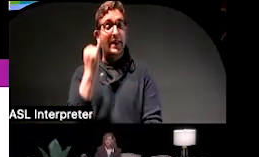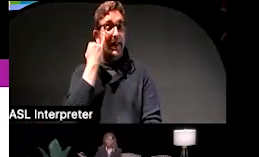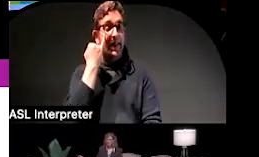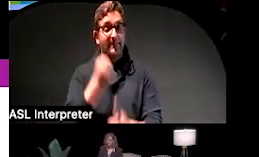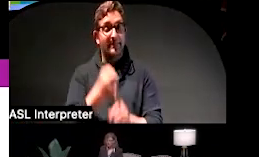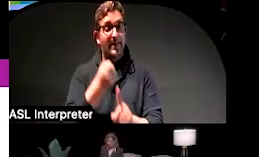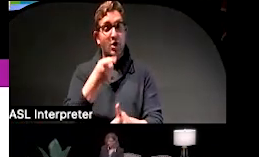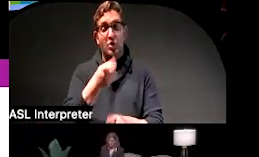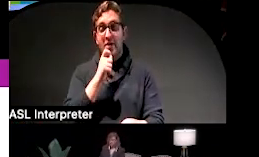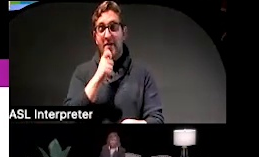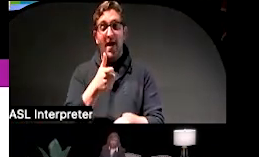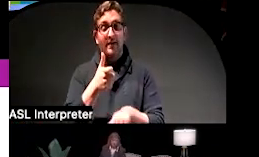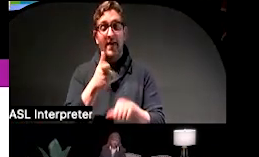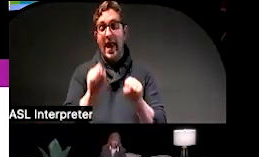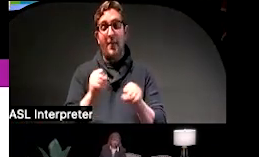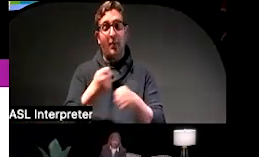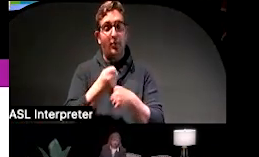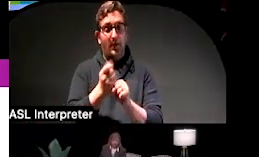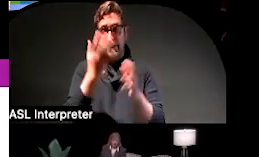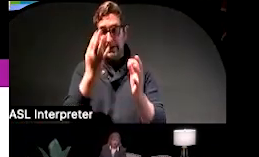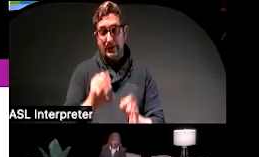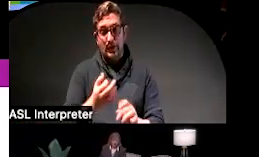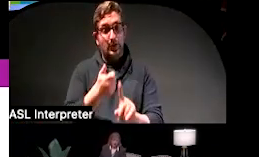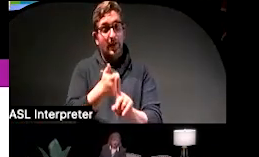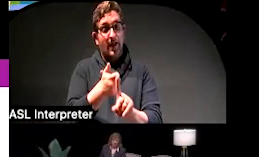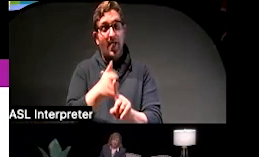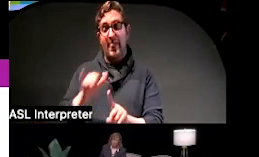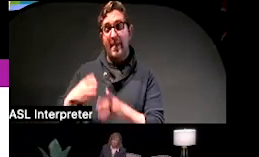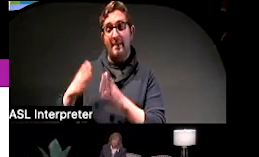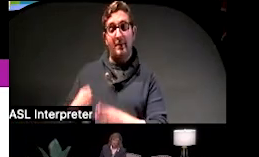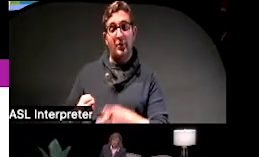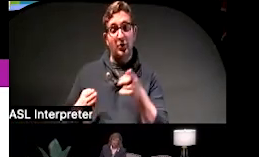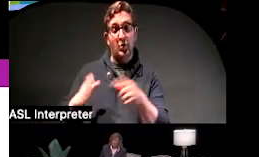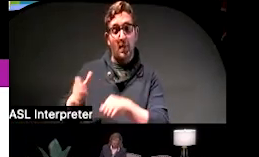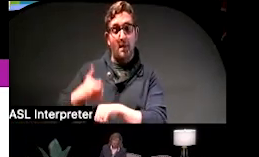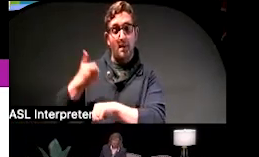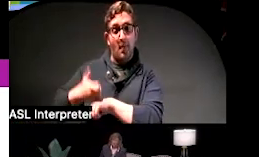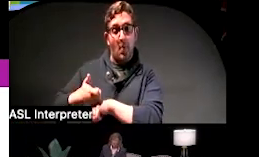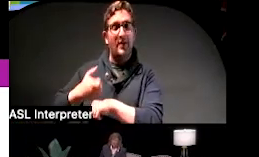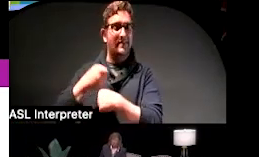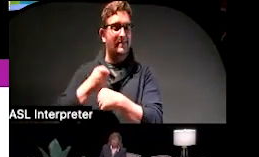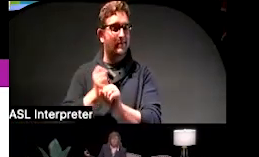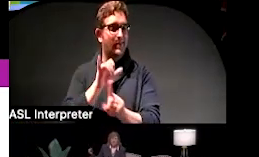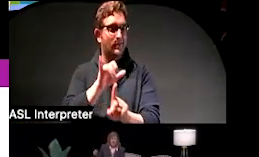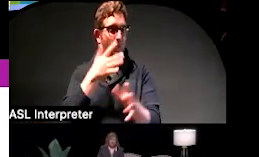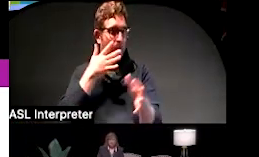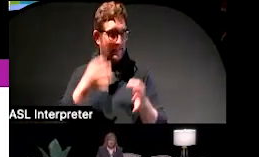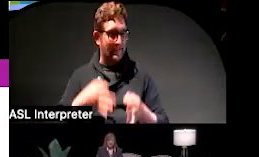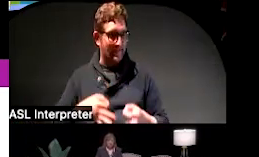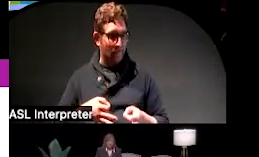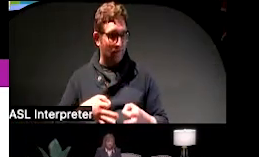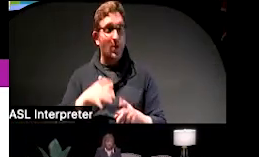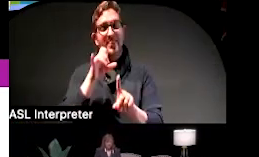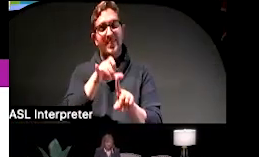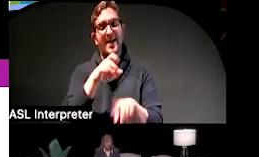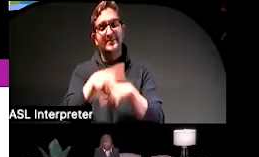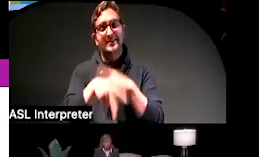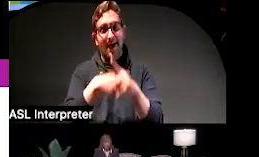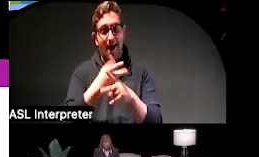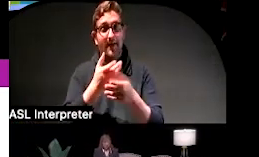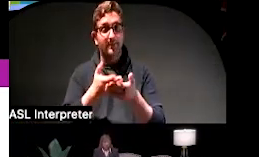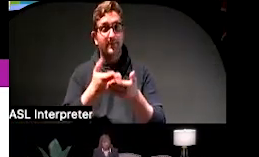to, then the person you've appointed makes those decisions. So that's the kind of thing